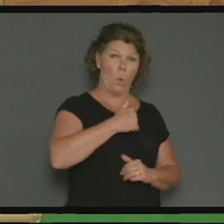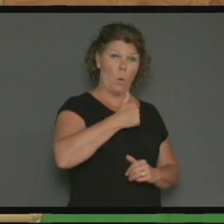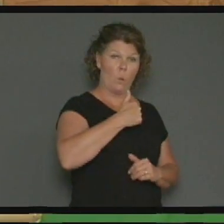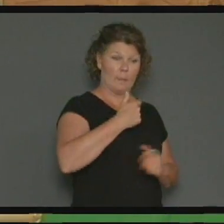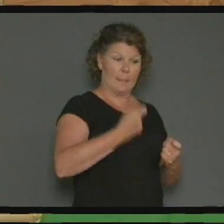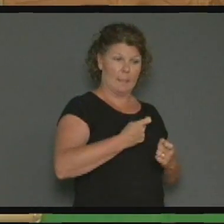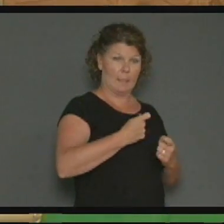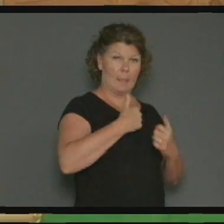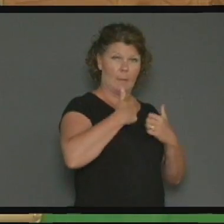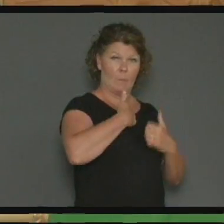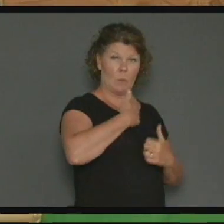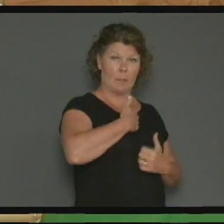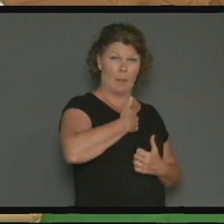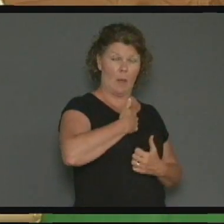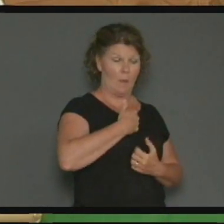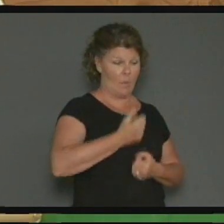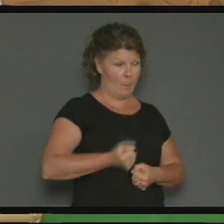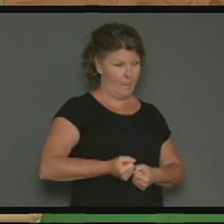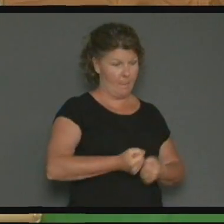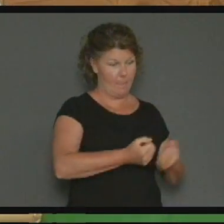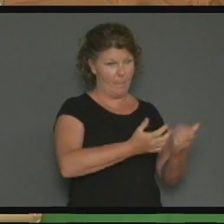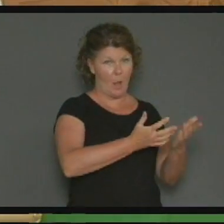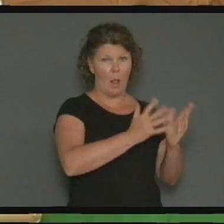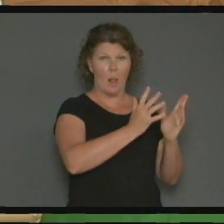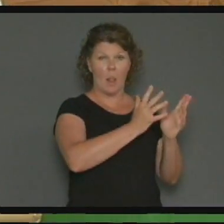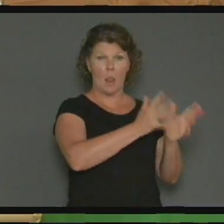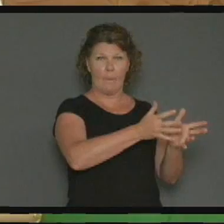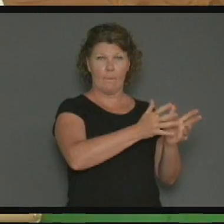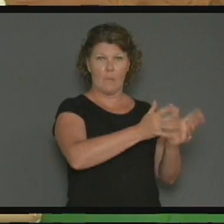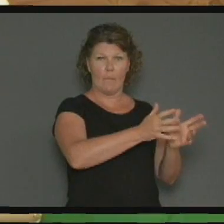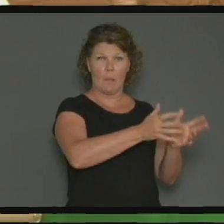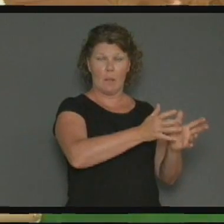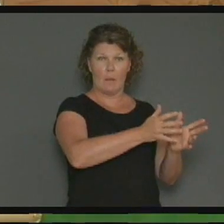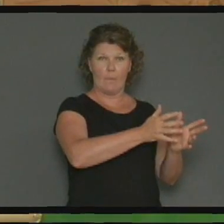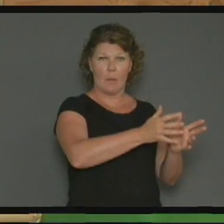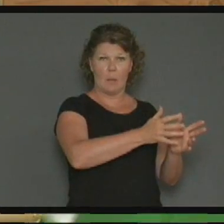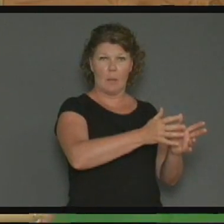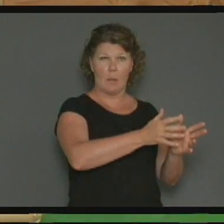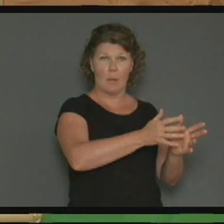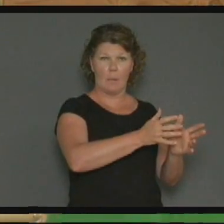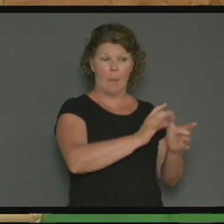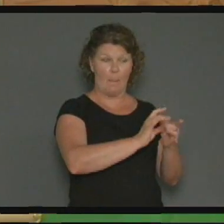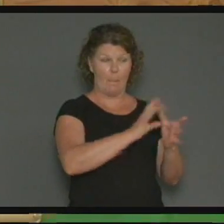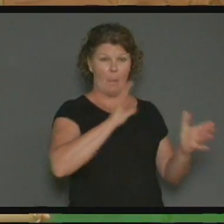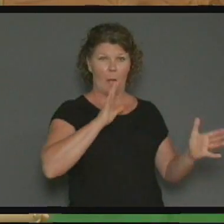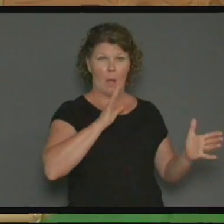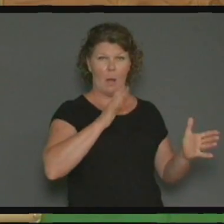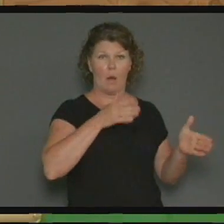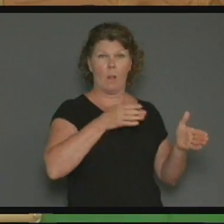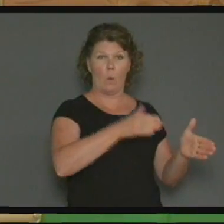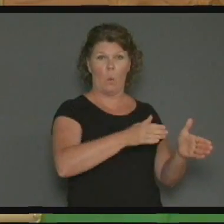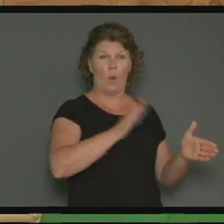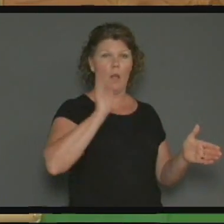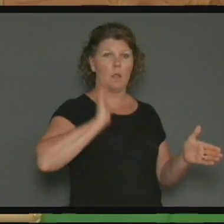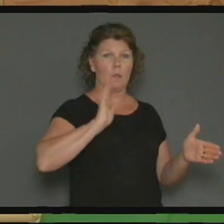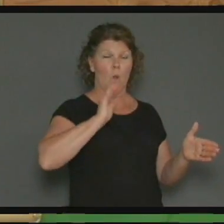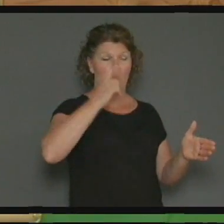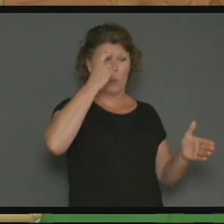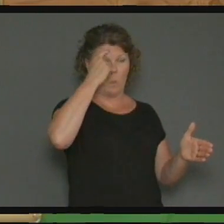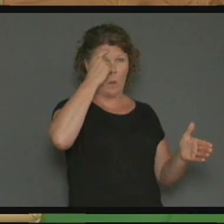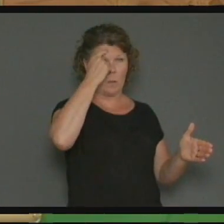sinful flesh. That is, we are to leave behind and detach ourselves from the ways, the